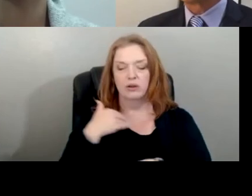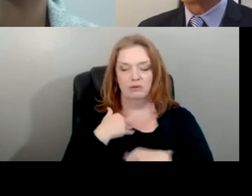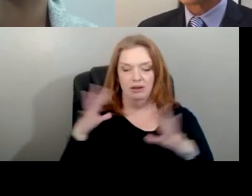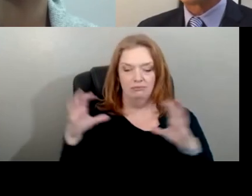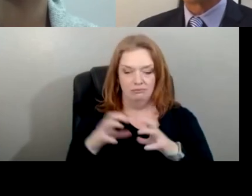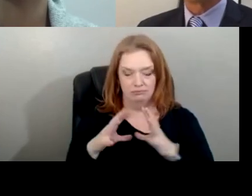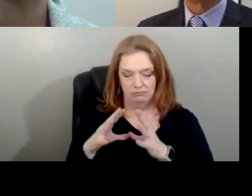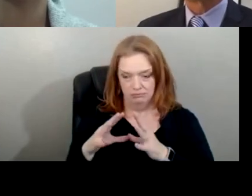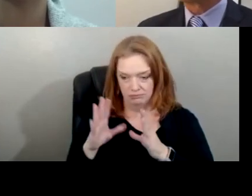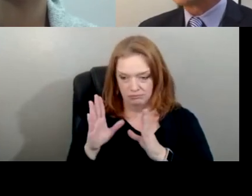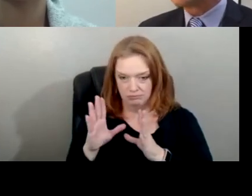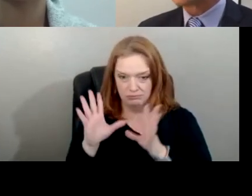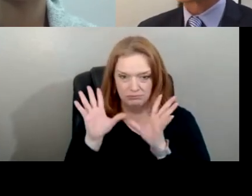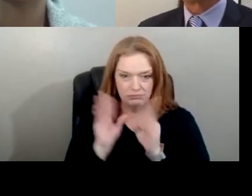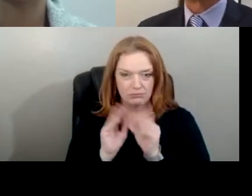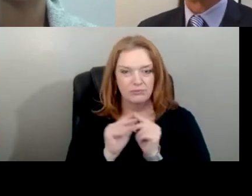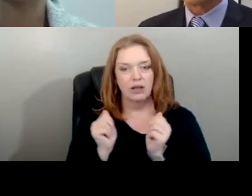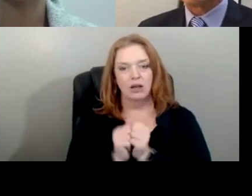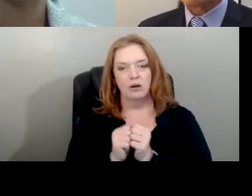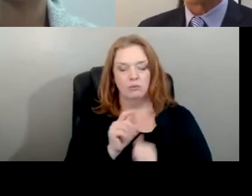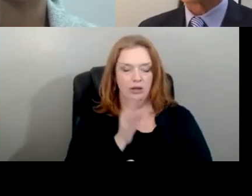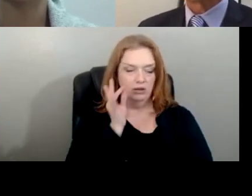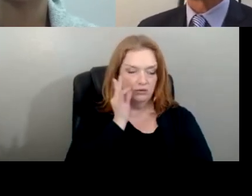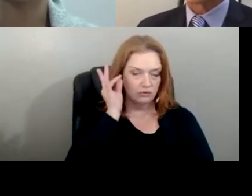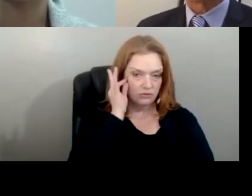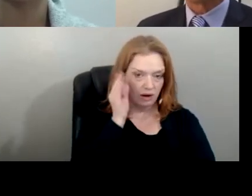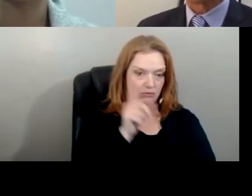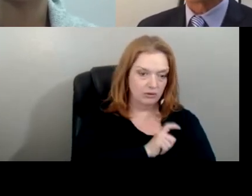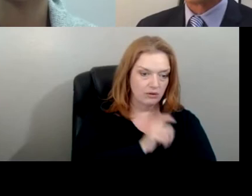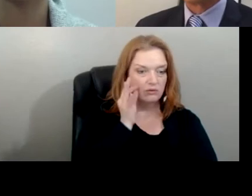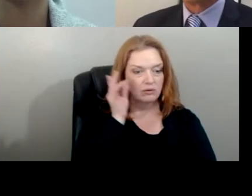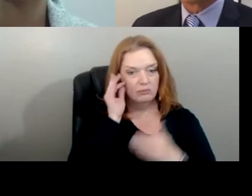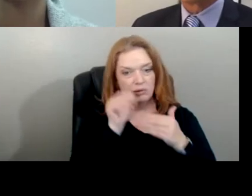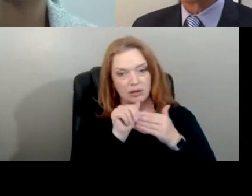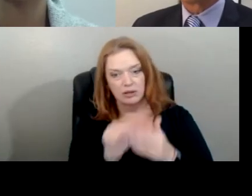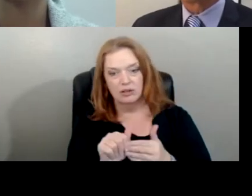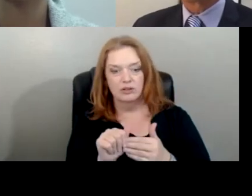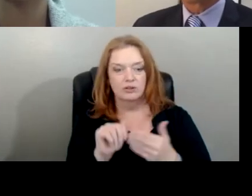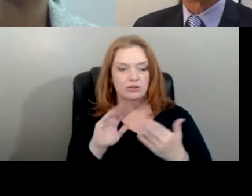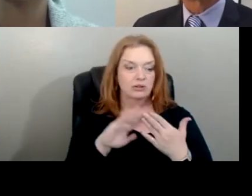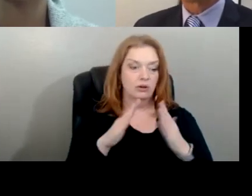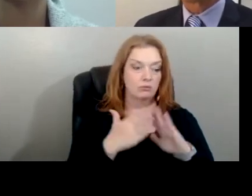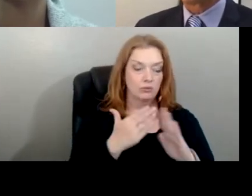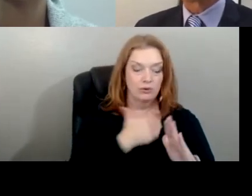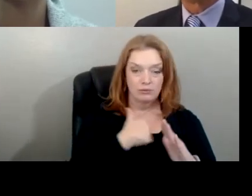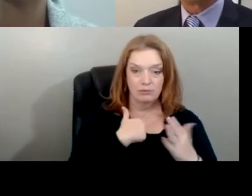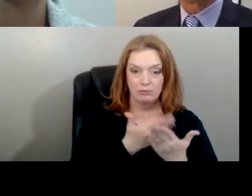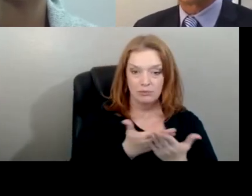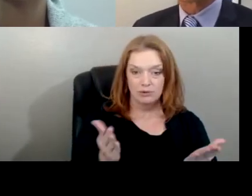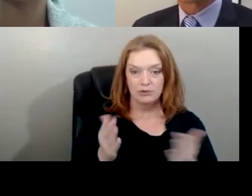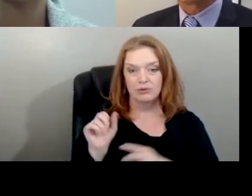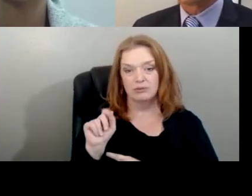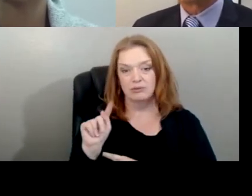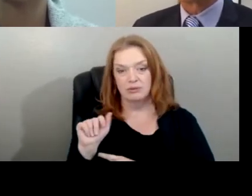tribal leadership groups, tribal law enforcement, community members, key stakeholders, and some or many of you